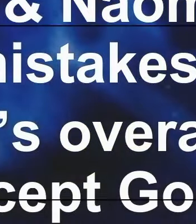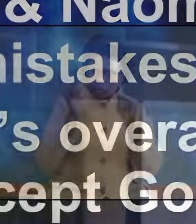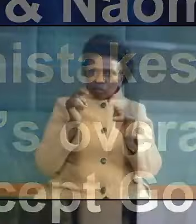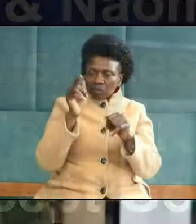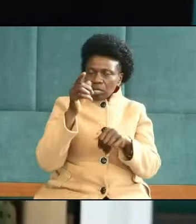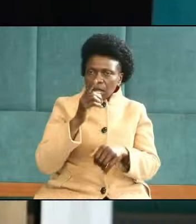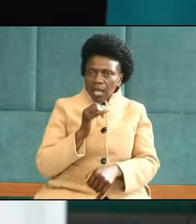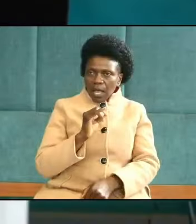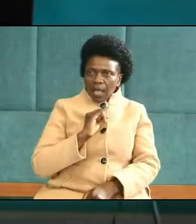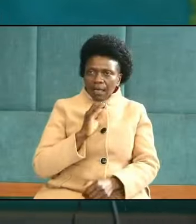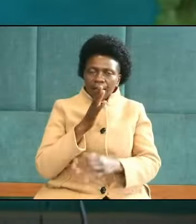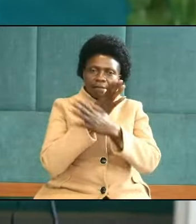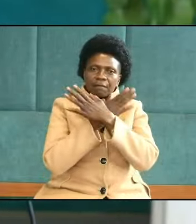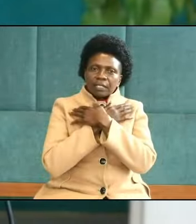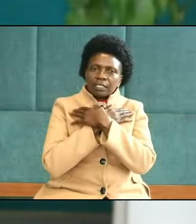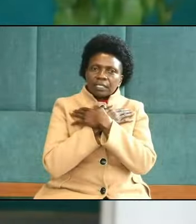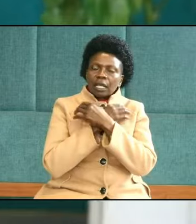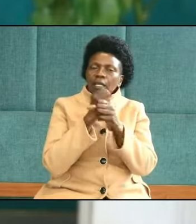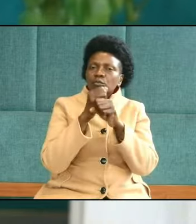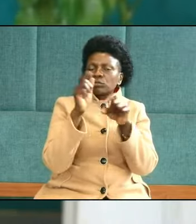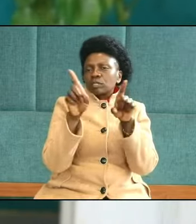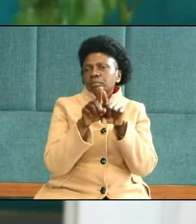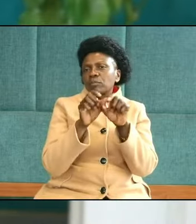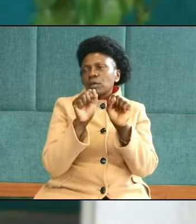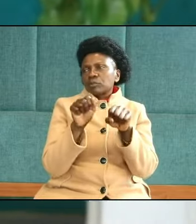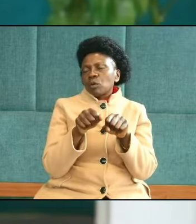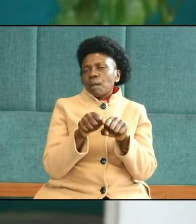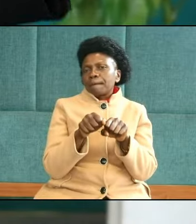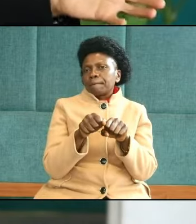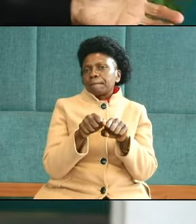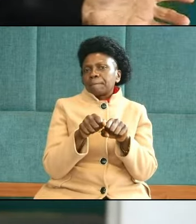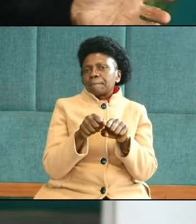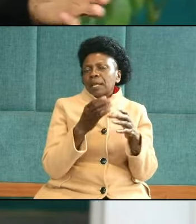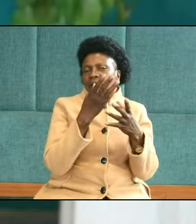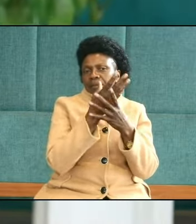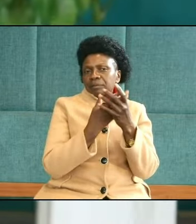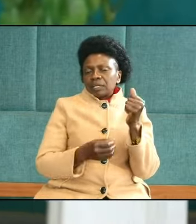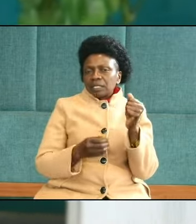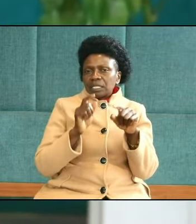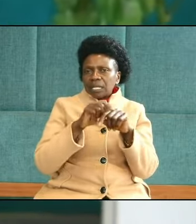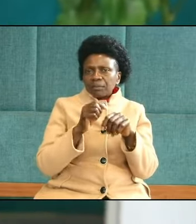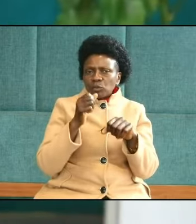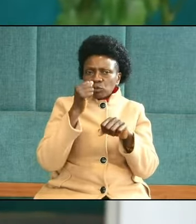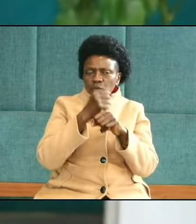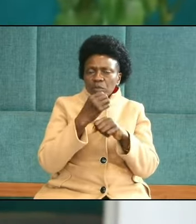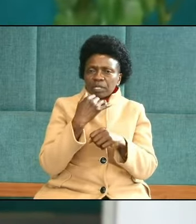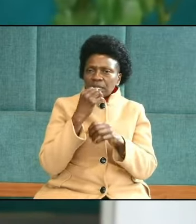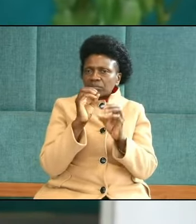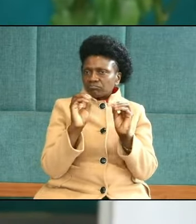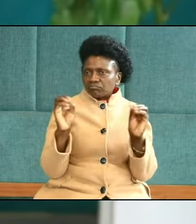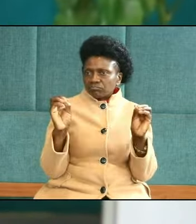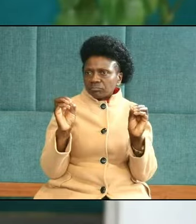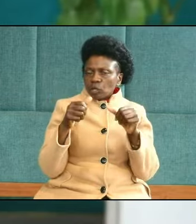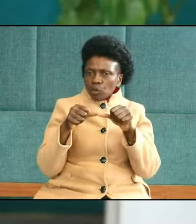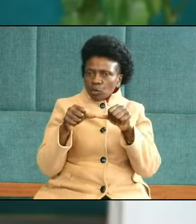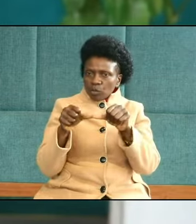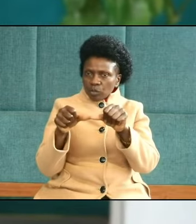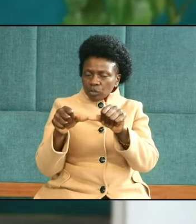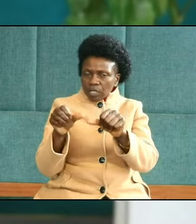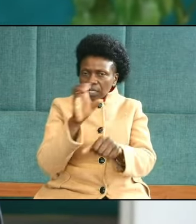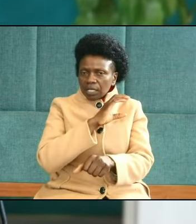I, friends, can do the same. Don't despair if you make mistakes. By God's grace, a continual Christian